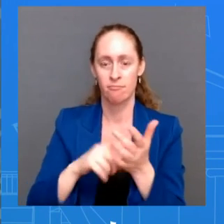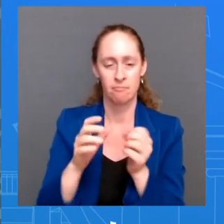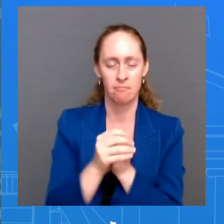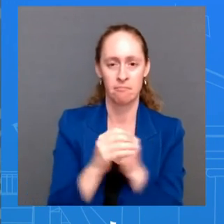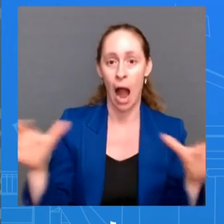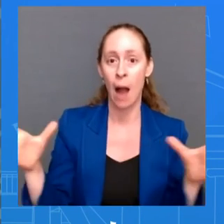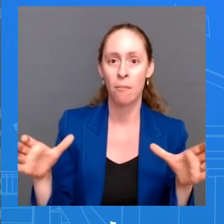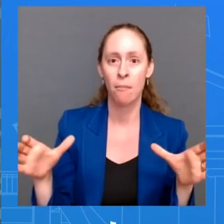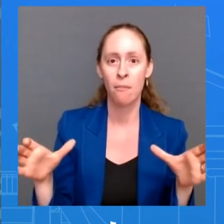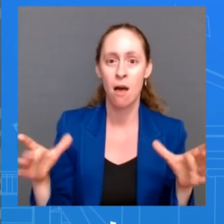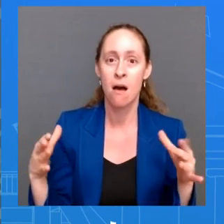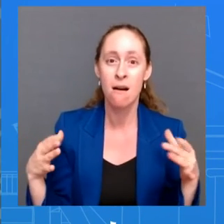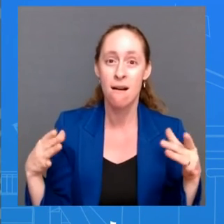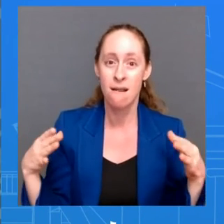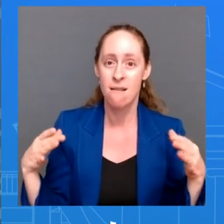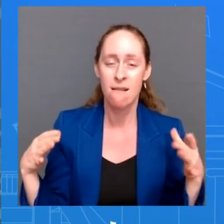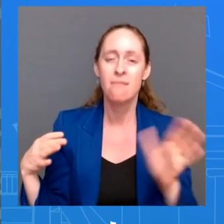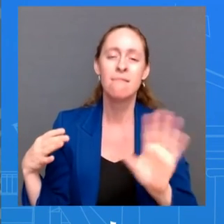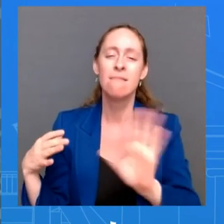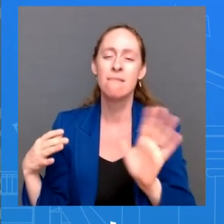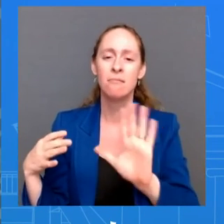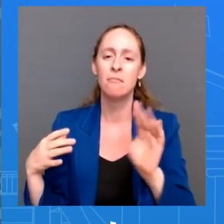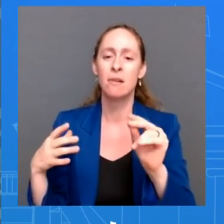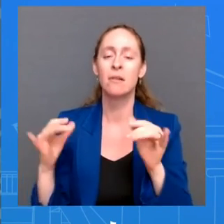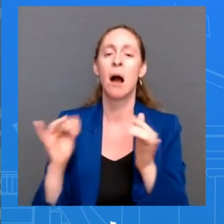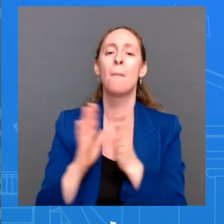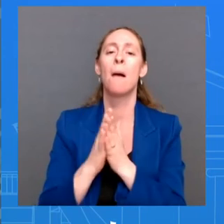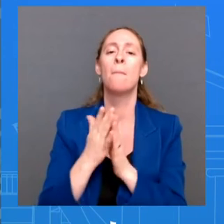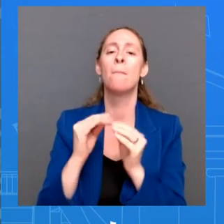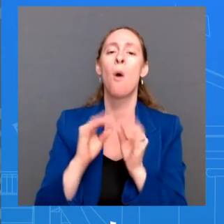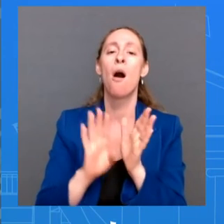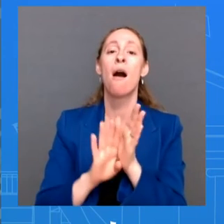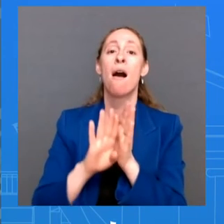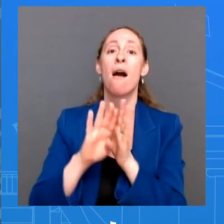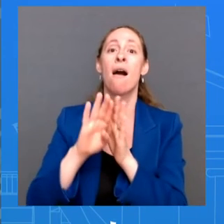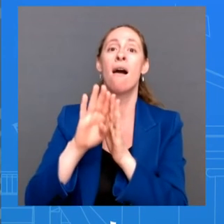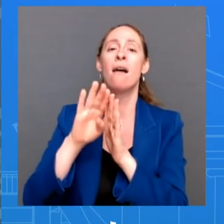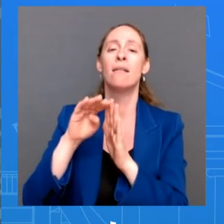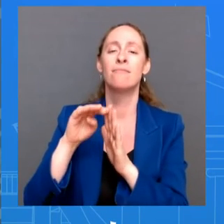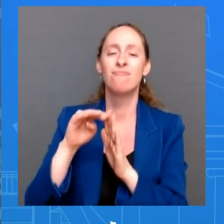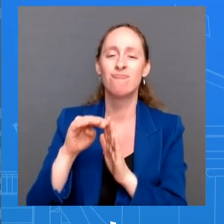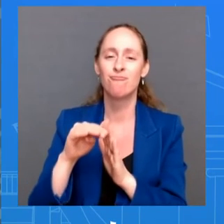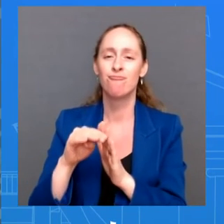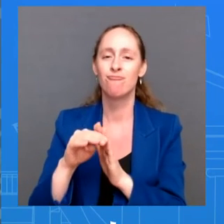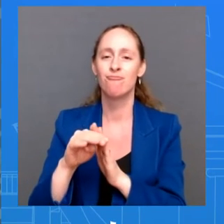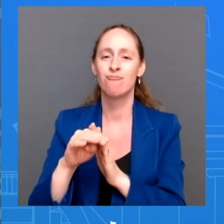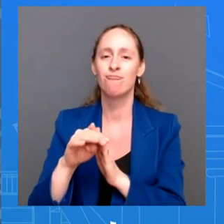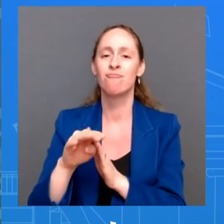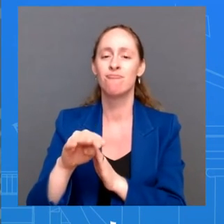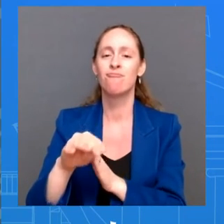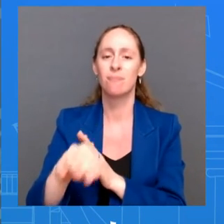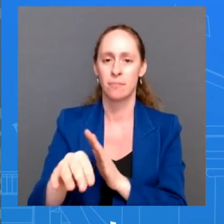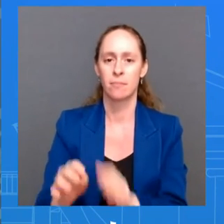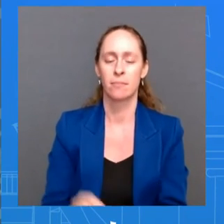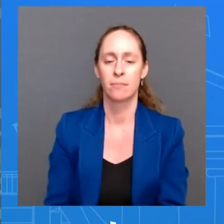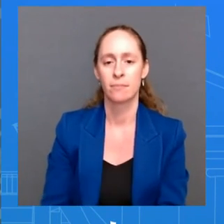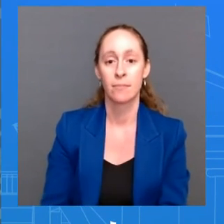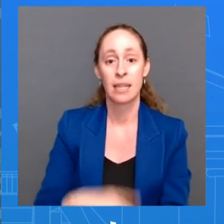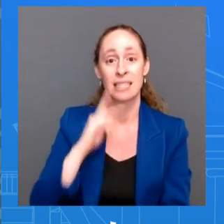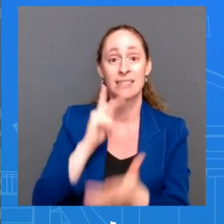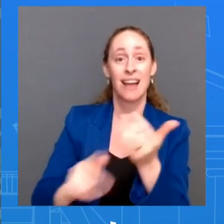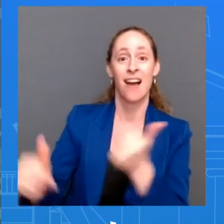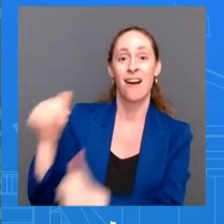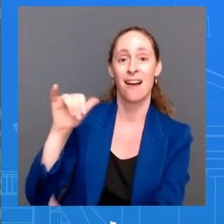expected. And so we'll continue to see that. Secretary Yellen explained this very well, much better than I am, because she is an